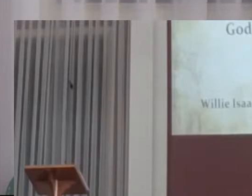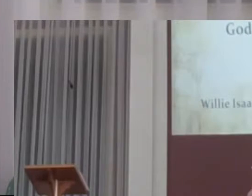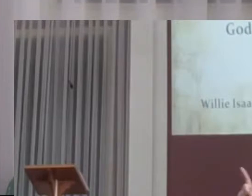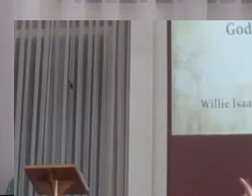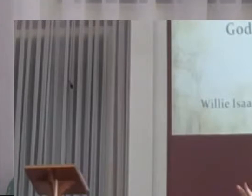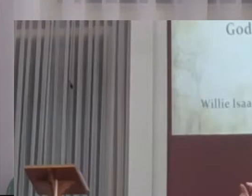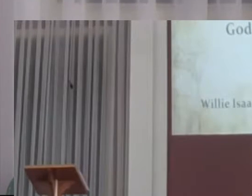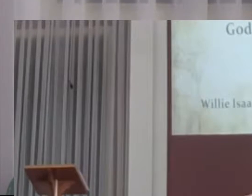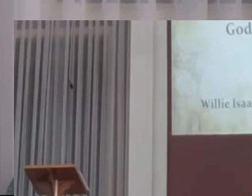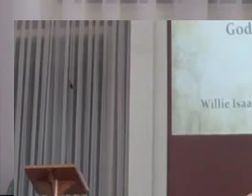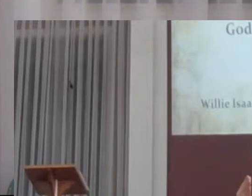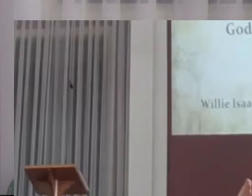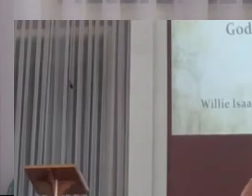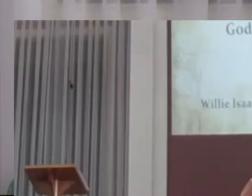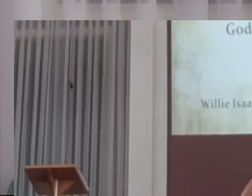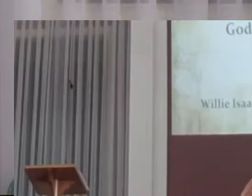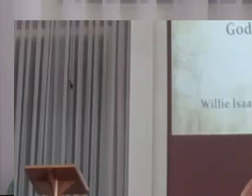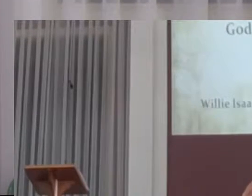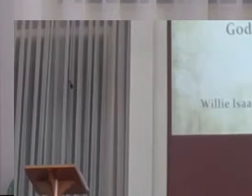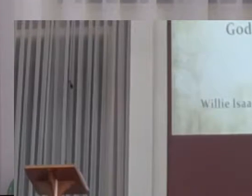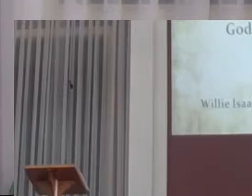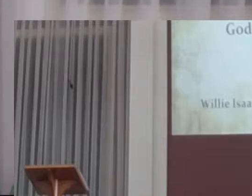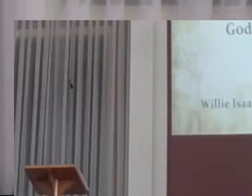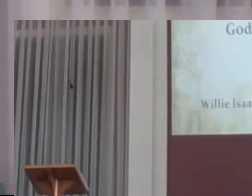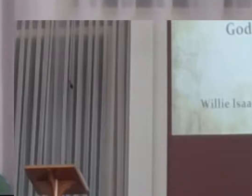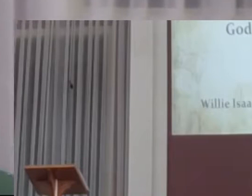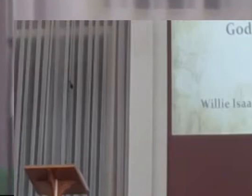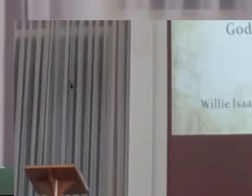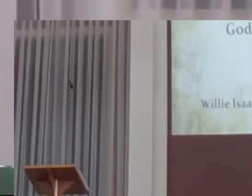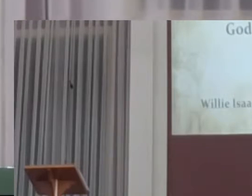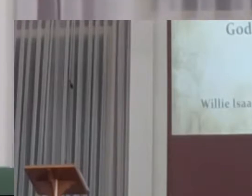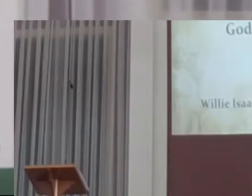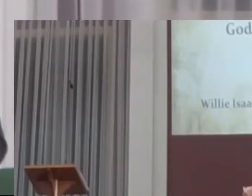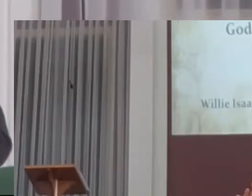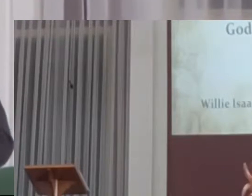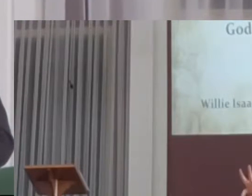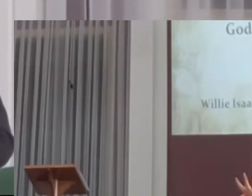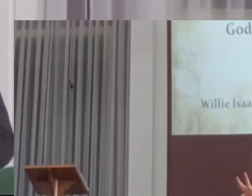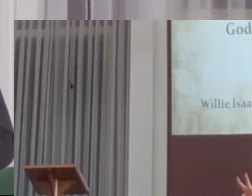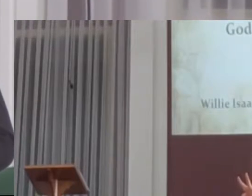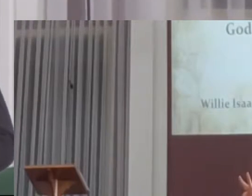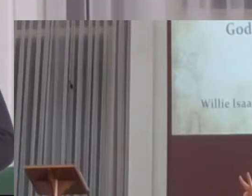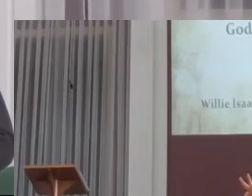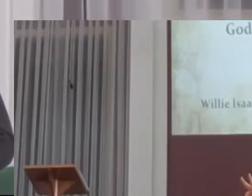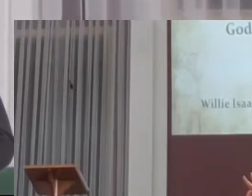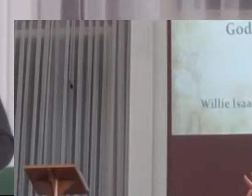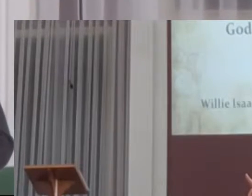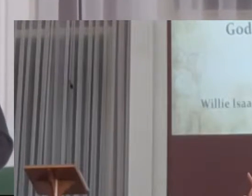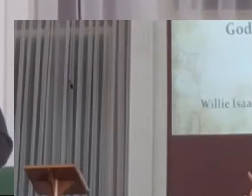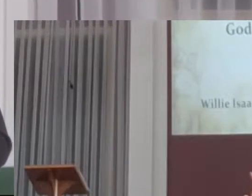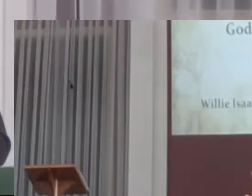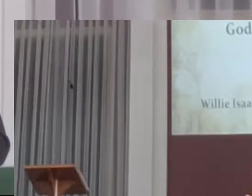I'm free to do a lot of things, but I also have the consequences of the choices that I make.